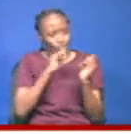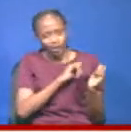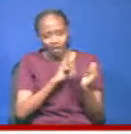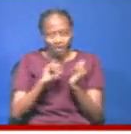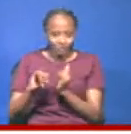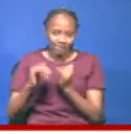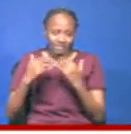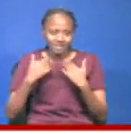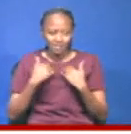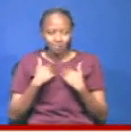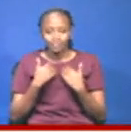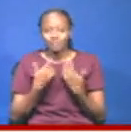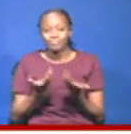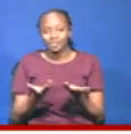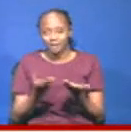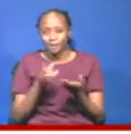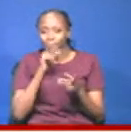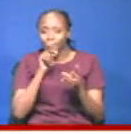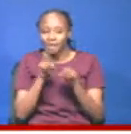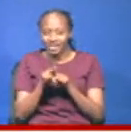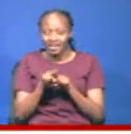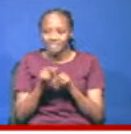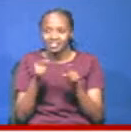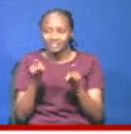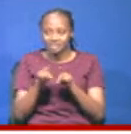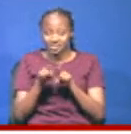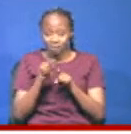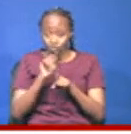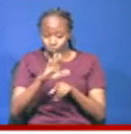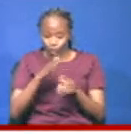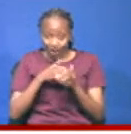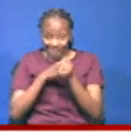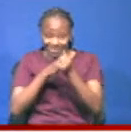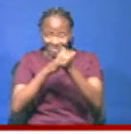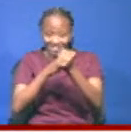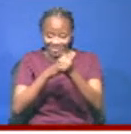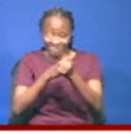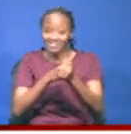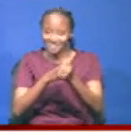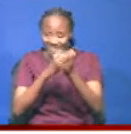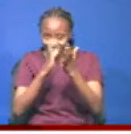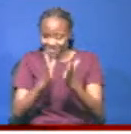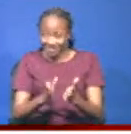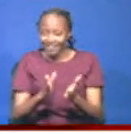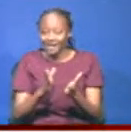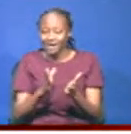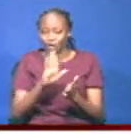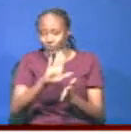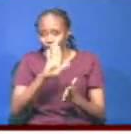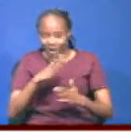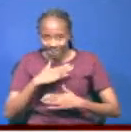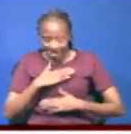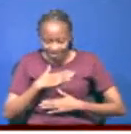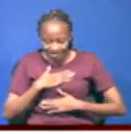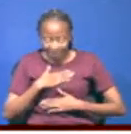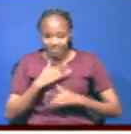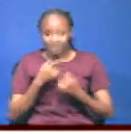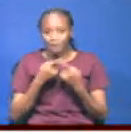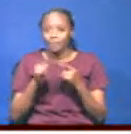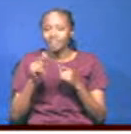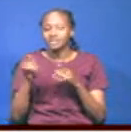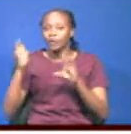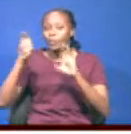my brother, and also thank you so much for your leadership, Your Excellency. And I will join